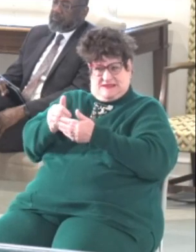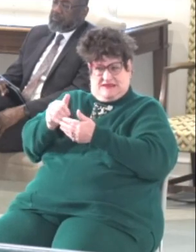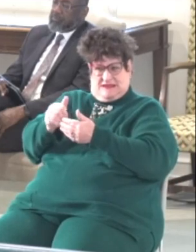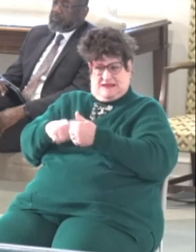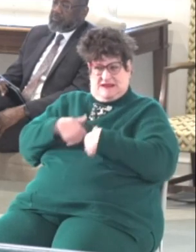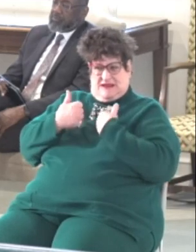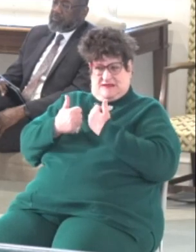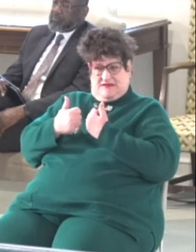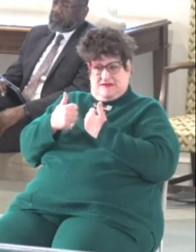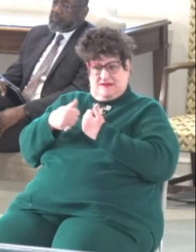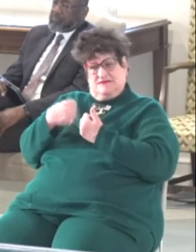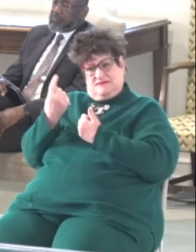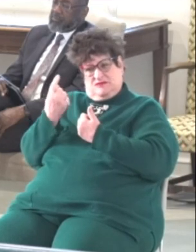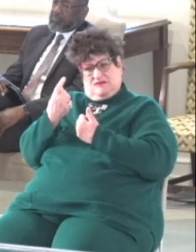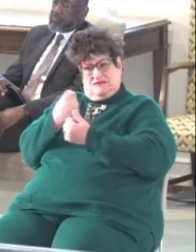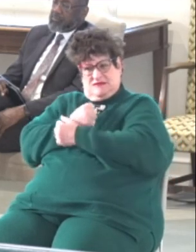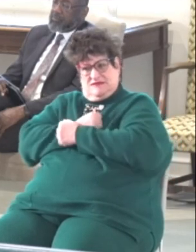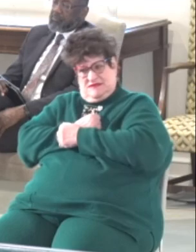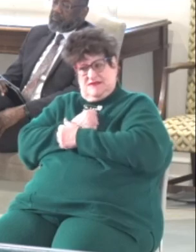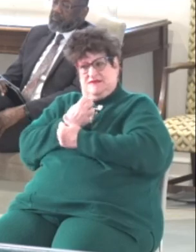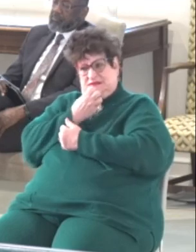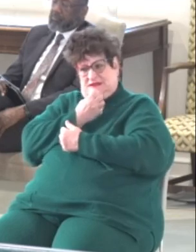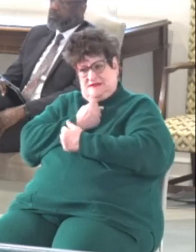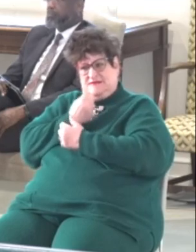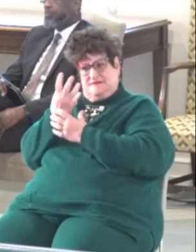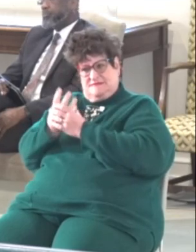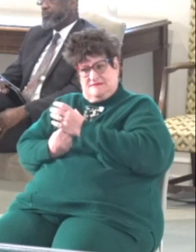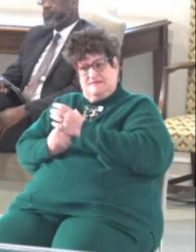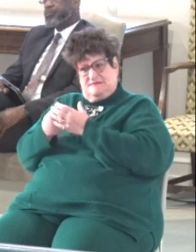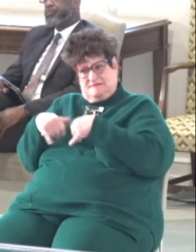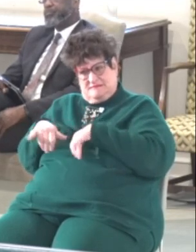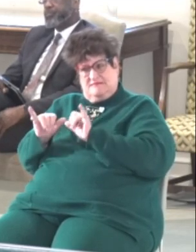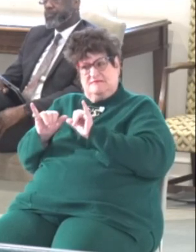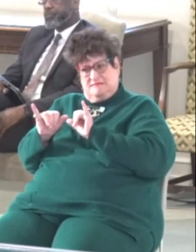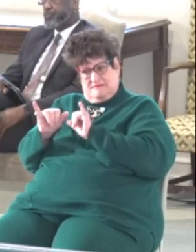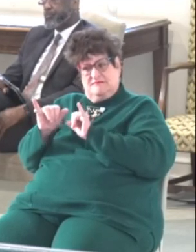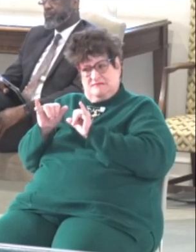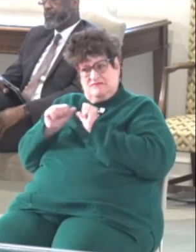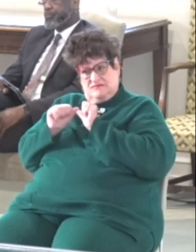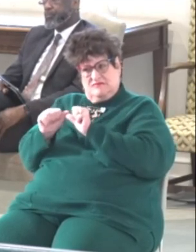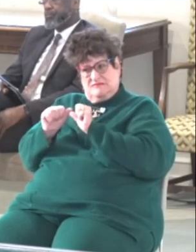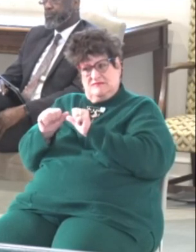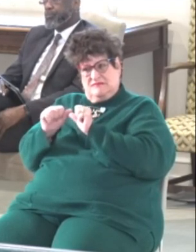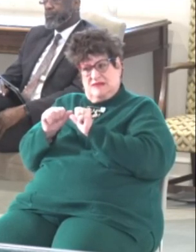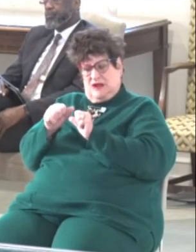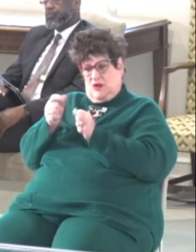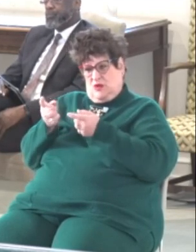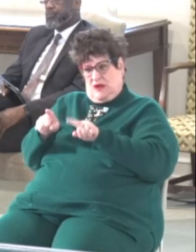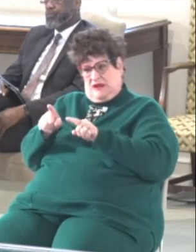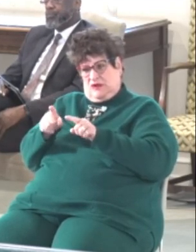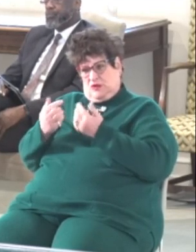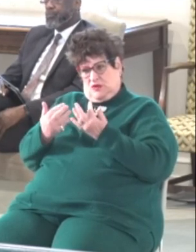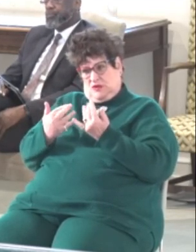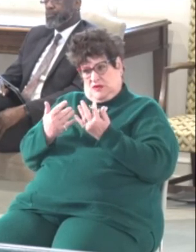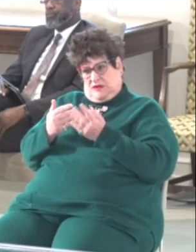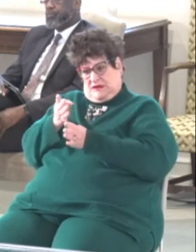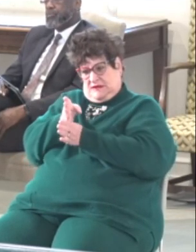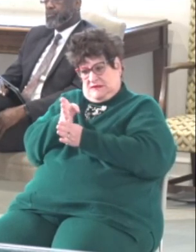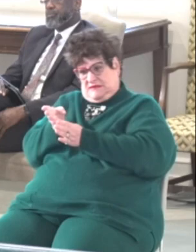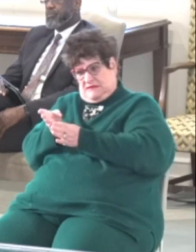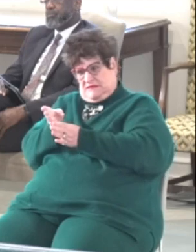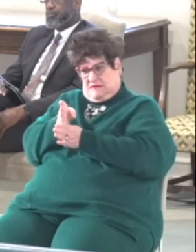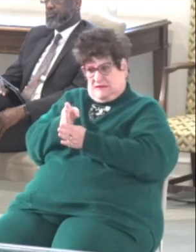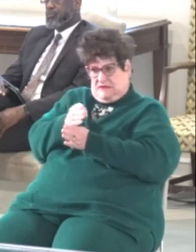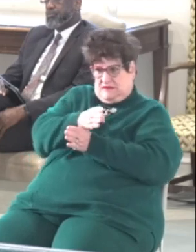there is still love. There is still life in this in-between. The